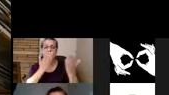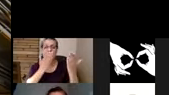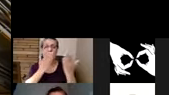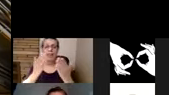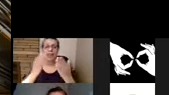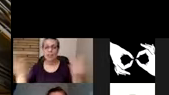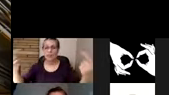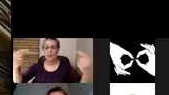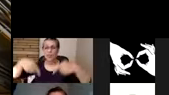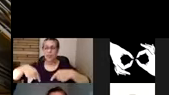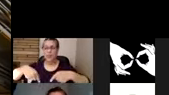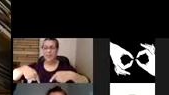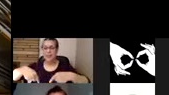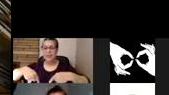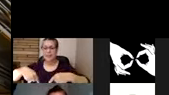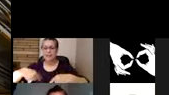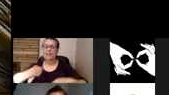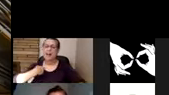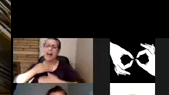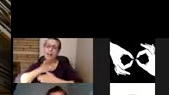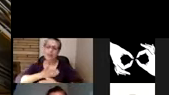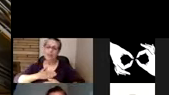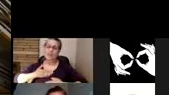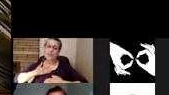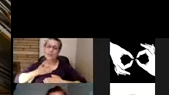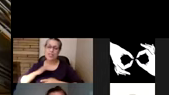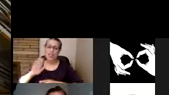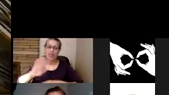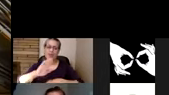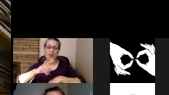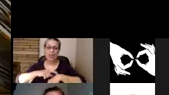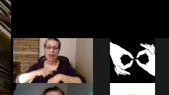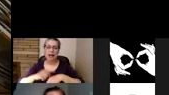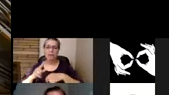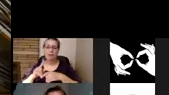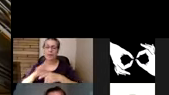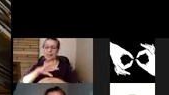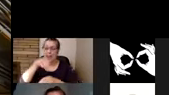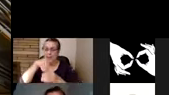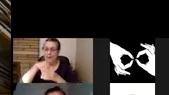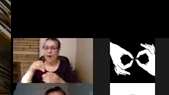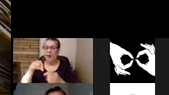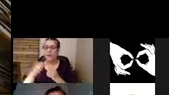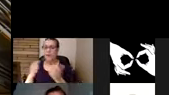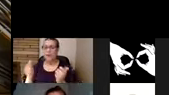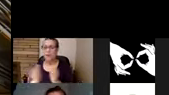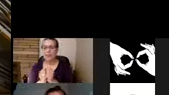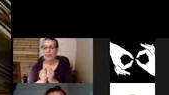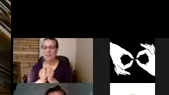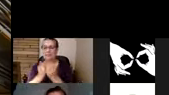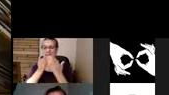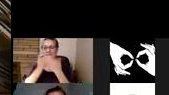this evening. I really do appreciate everybody being a part of this, and wish you a wonderful night,